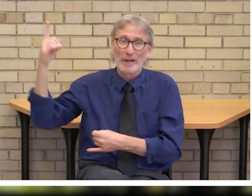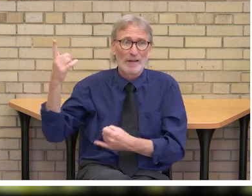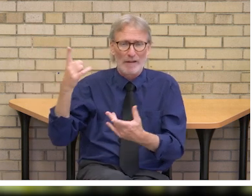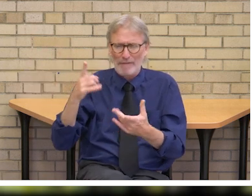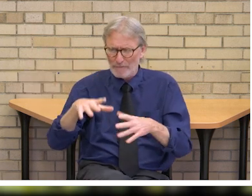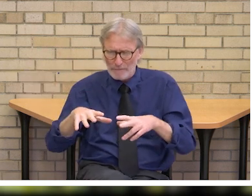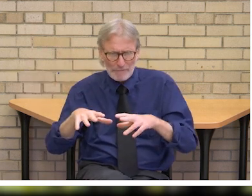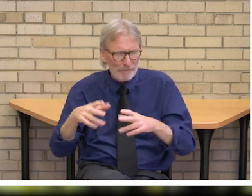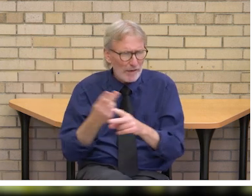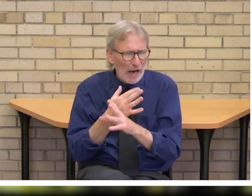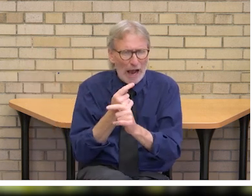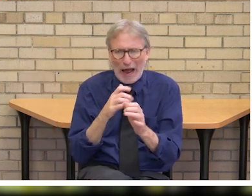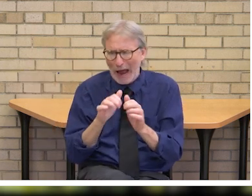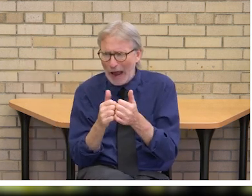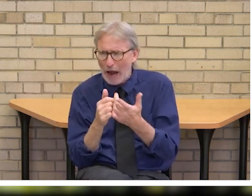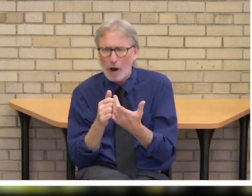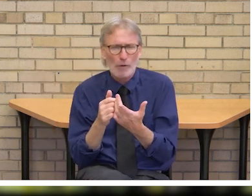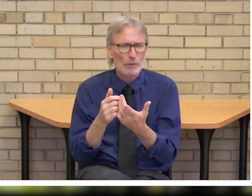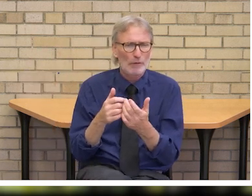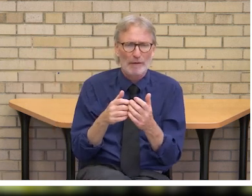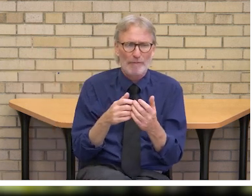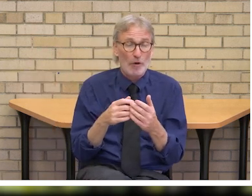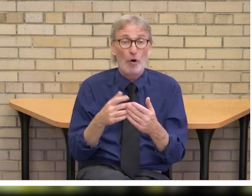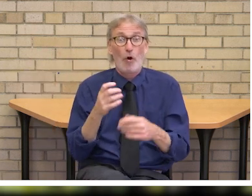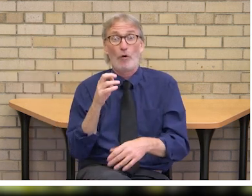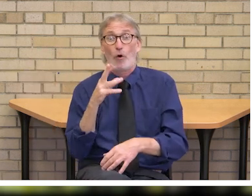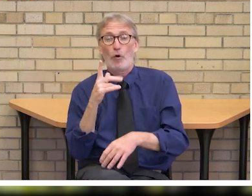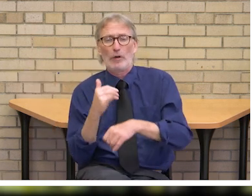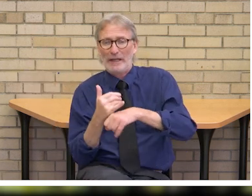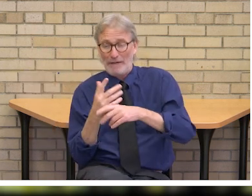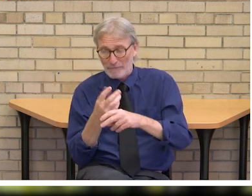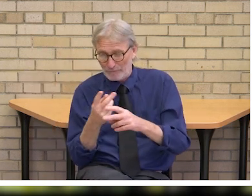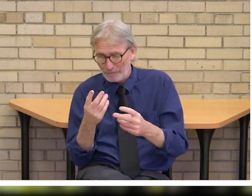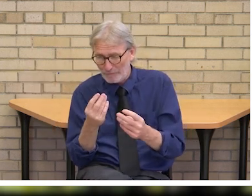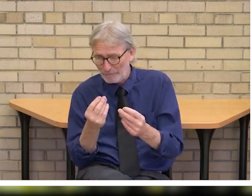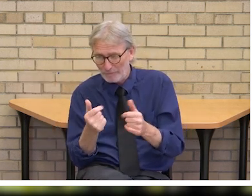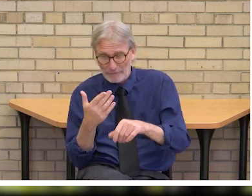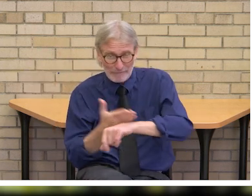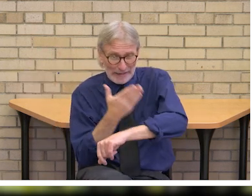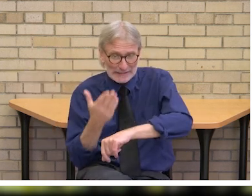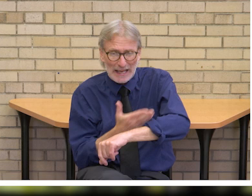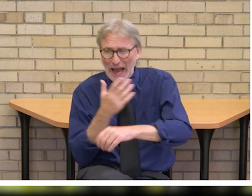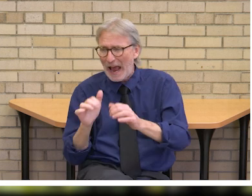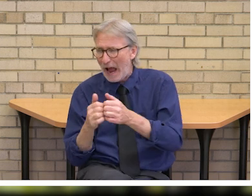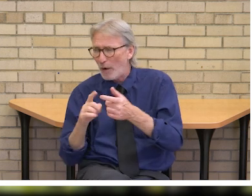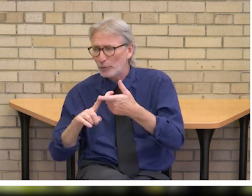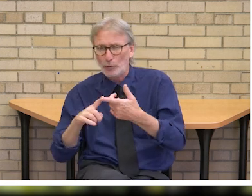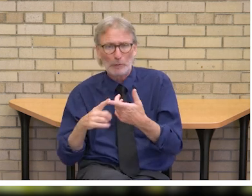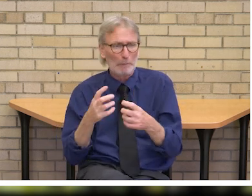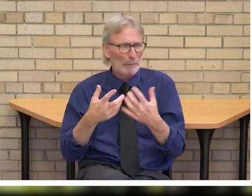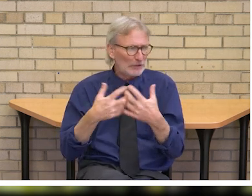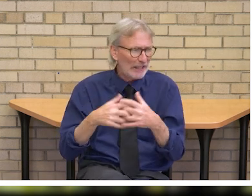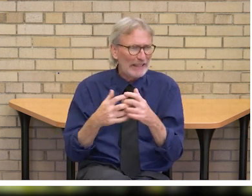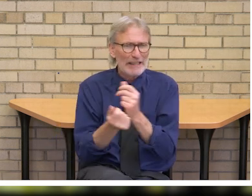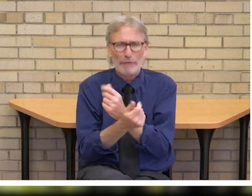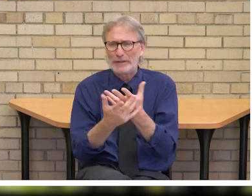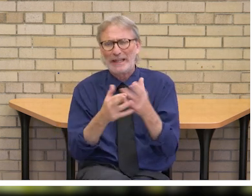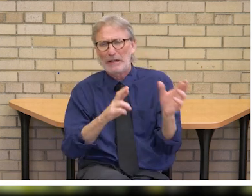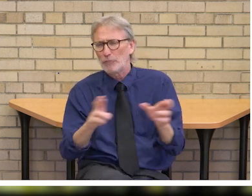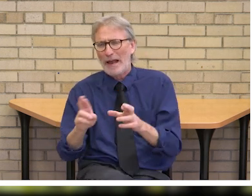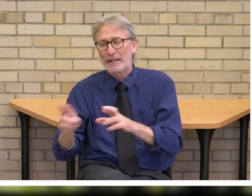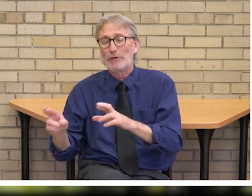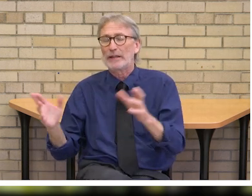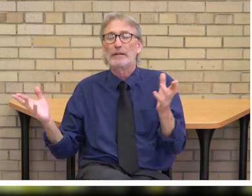and methods for some of the early repairs as well as what comes next, preparing equipment. At the